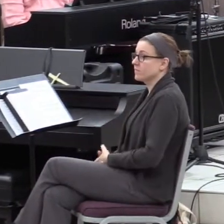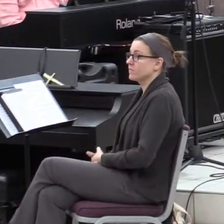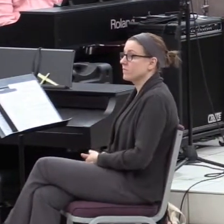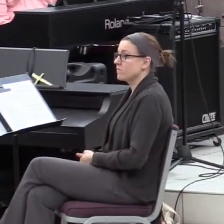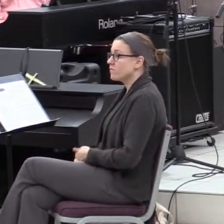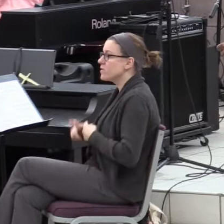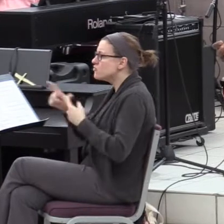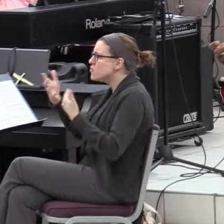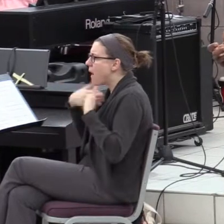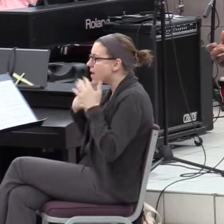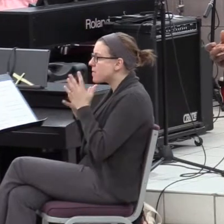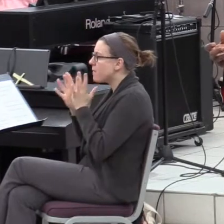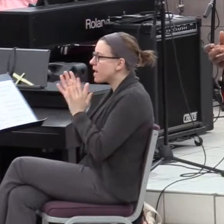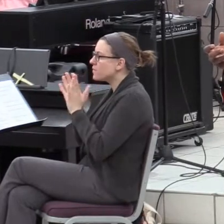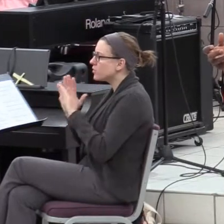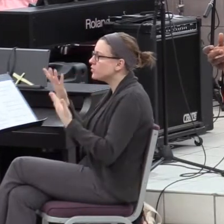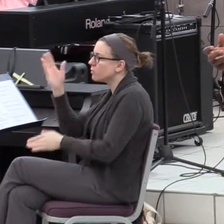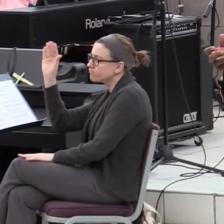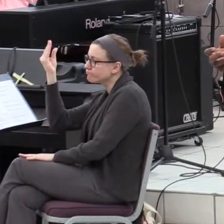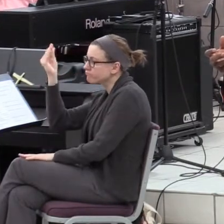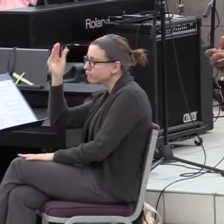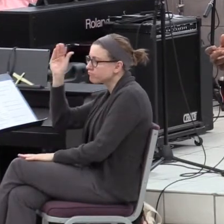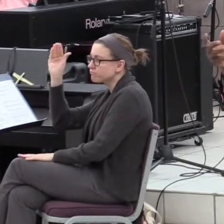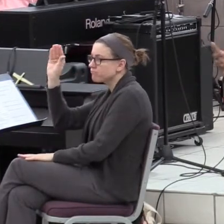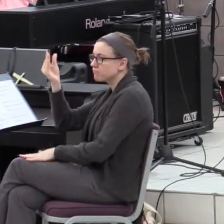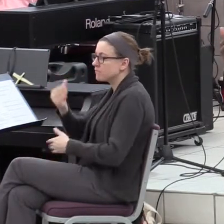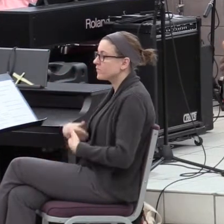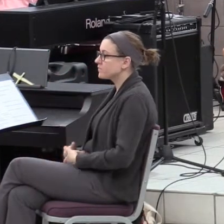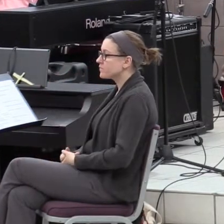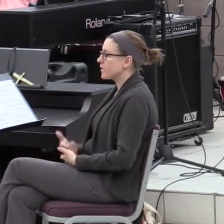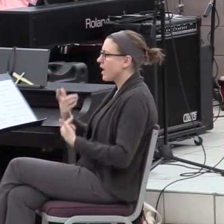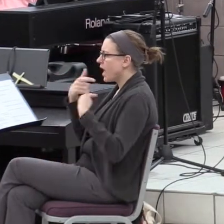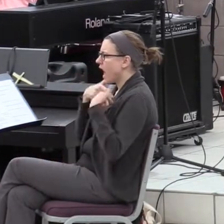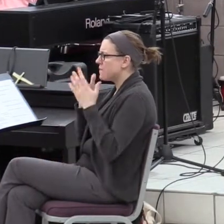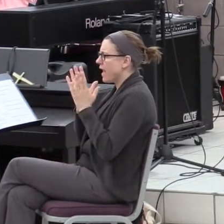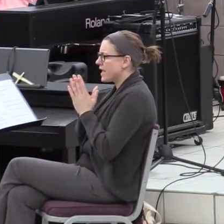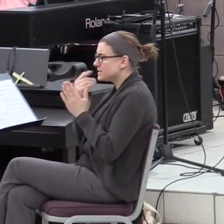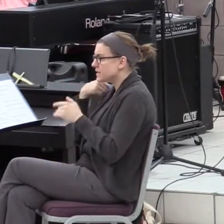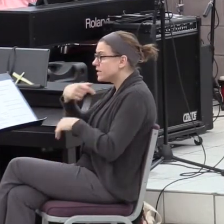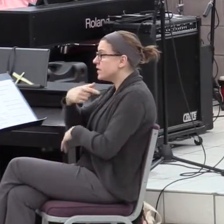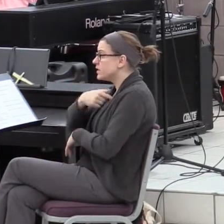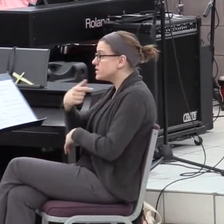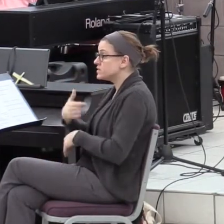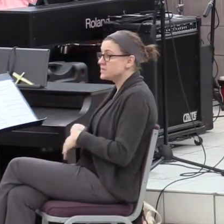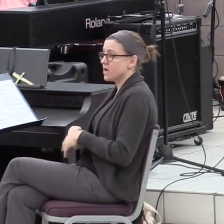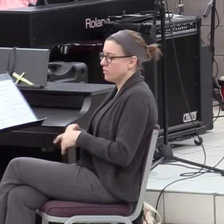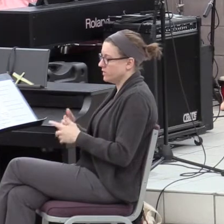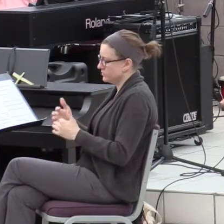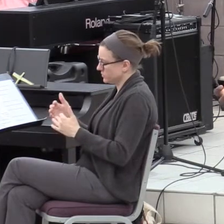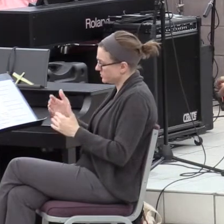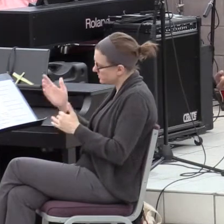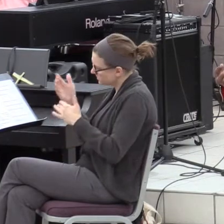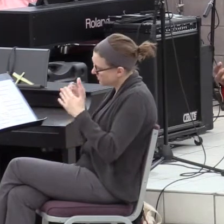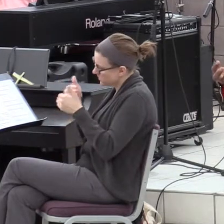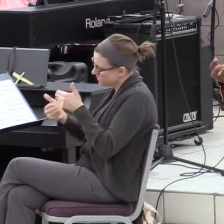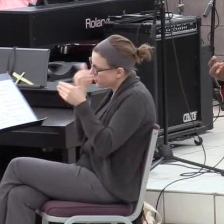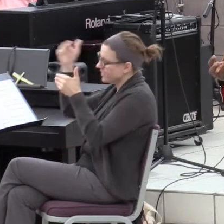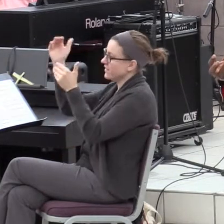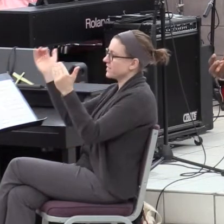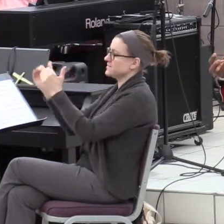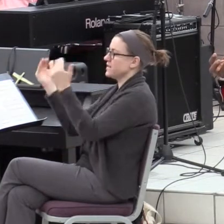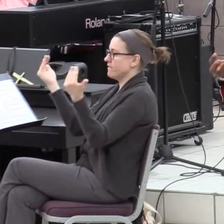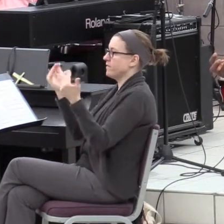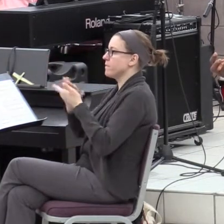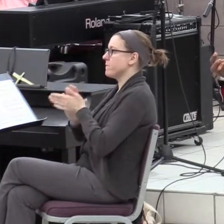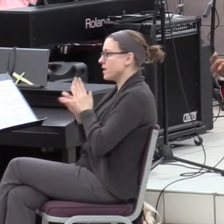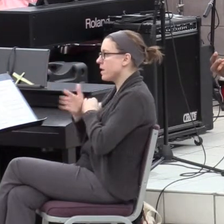You had the Bible in your hand, and I'm asking us that we take it to the next level and be that living word.